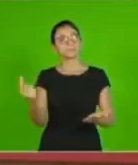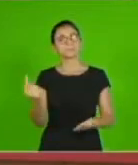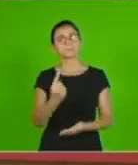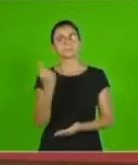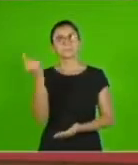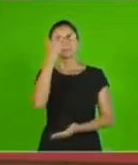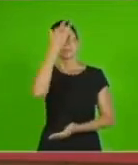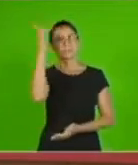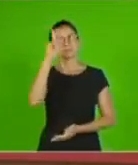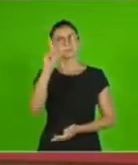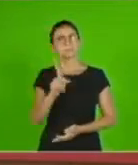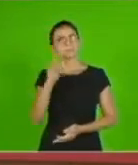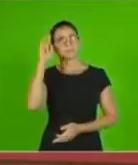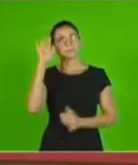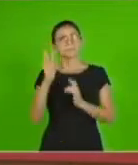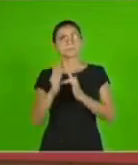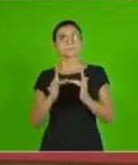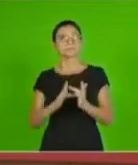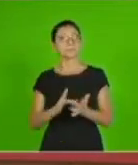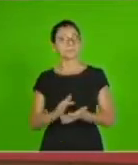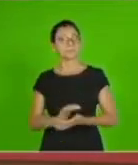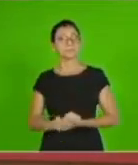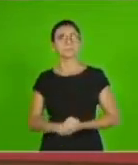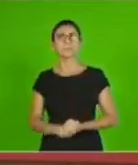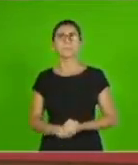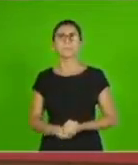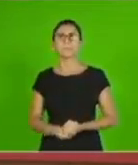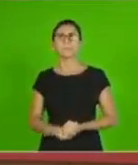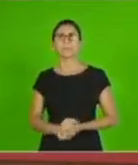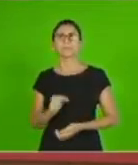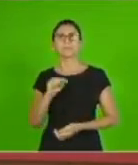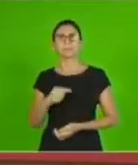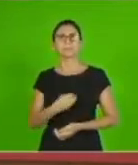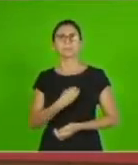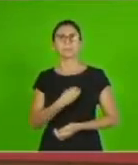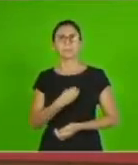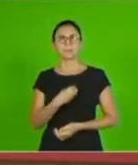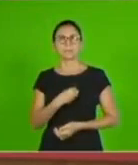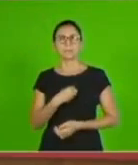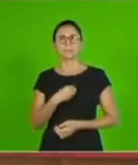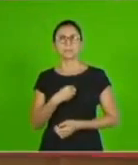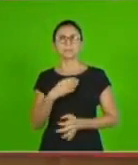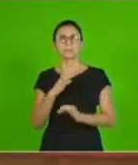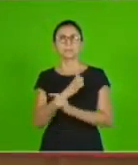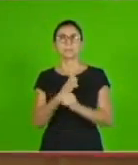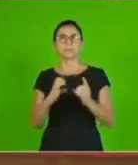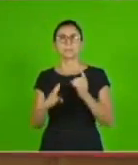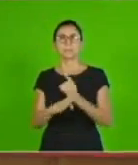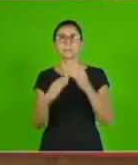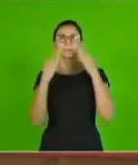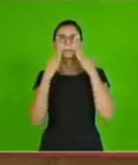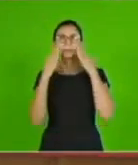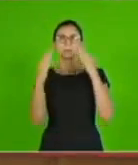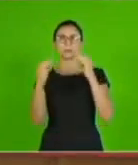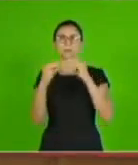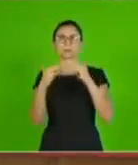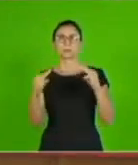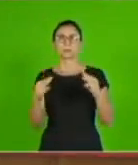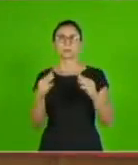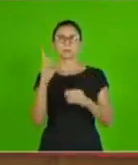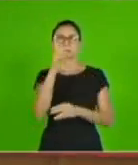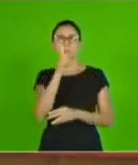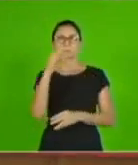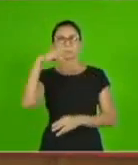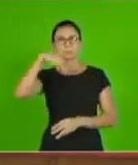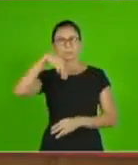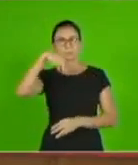We greet the church with the peace of the Lord Jesus. We are transmitting this Sunday school from the Manaí,